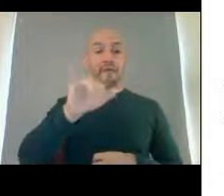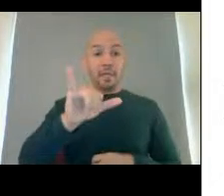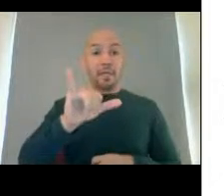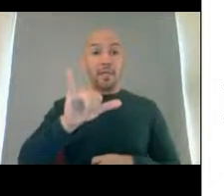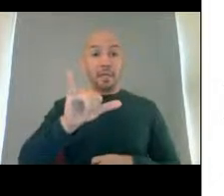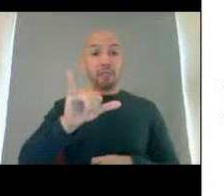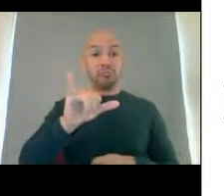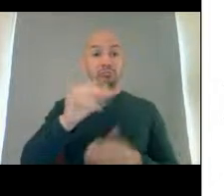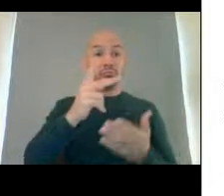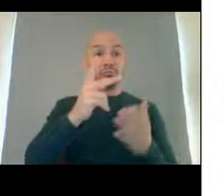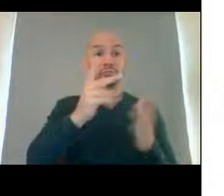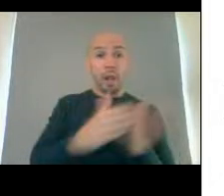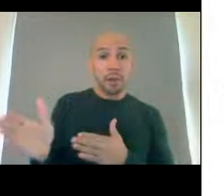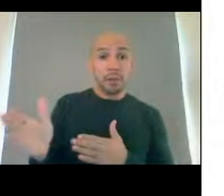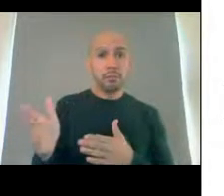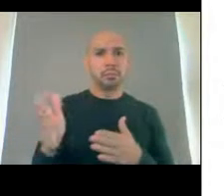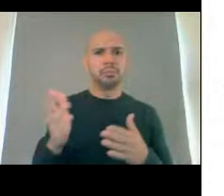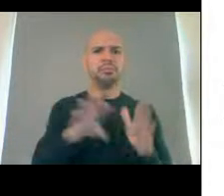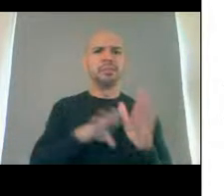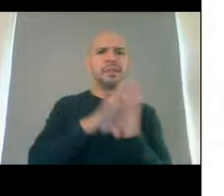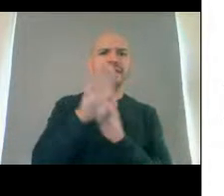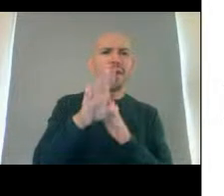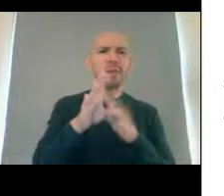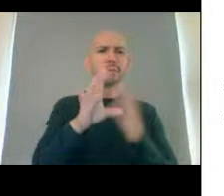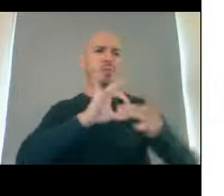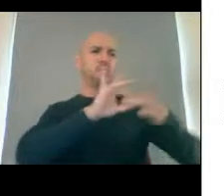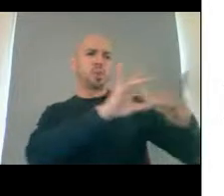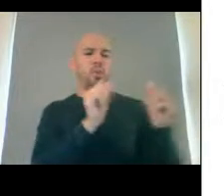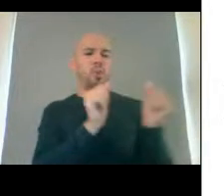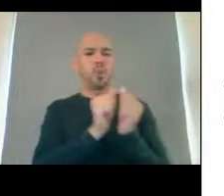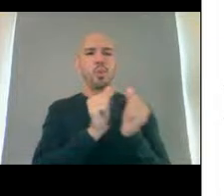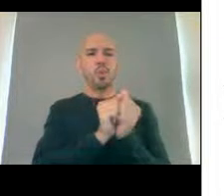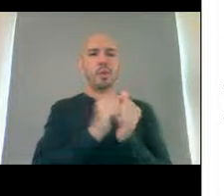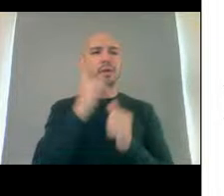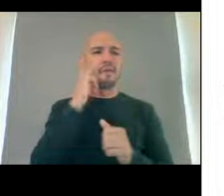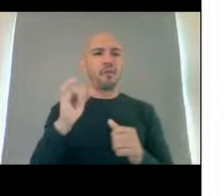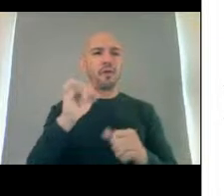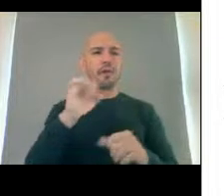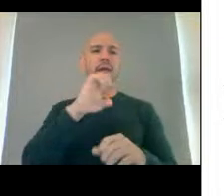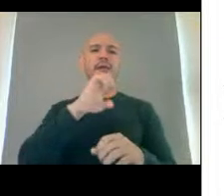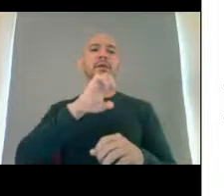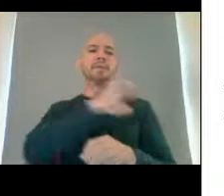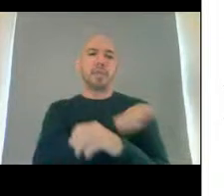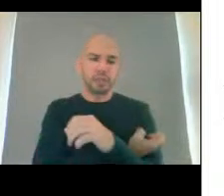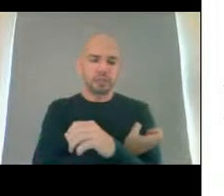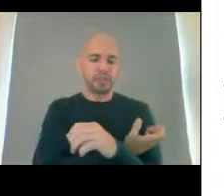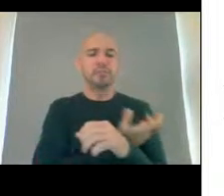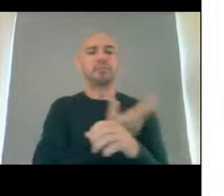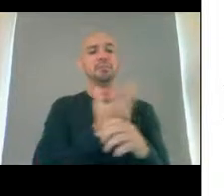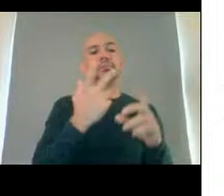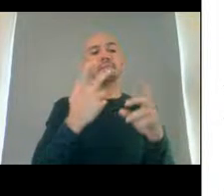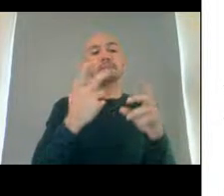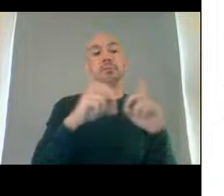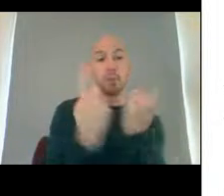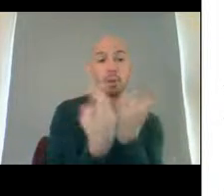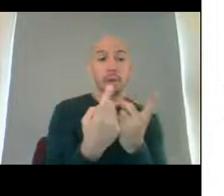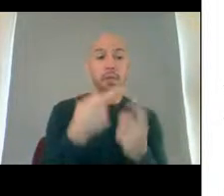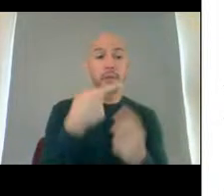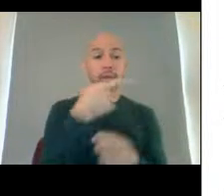partnership with the california energy commission and was submitted on august 1st to the joint office of energy and